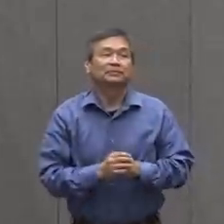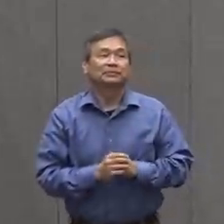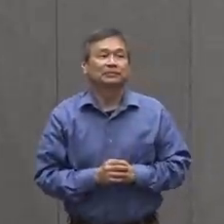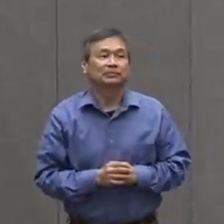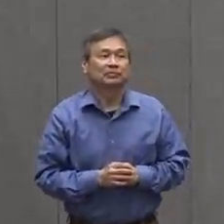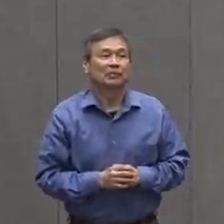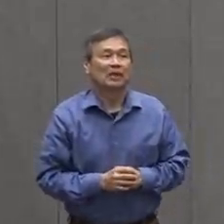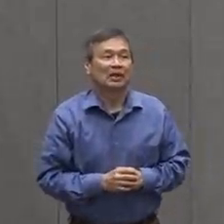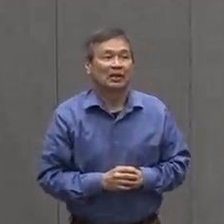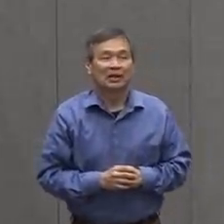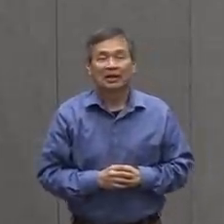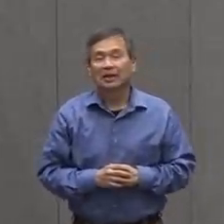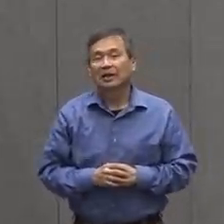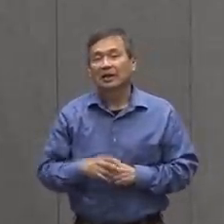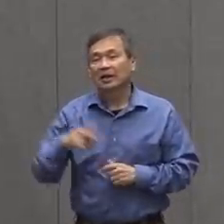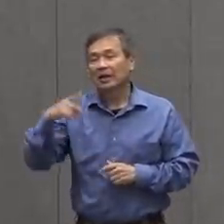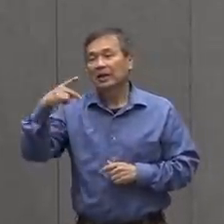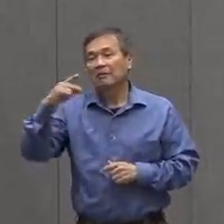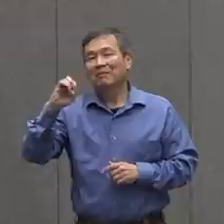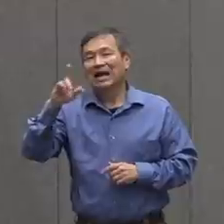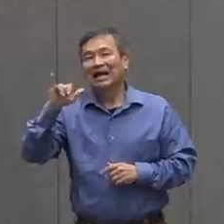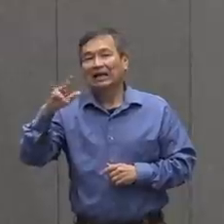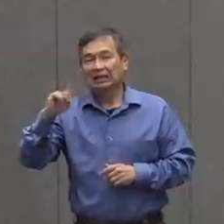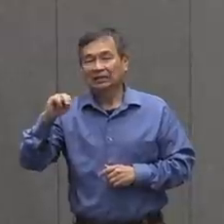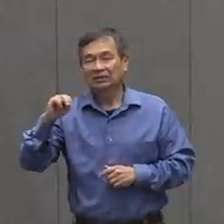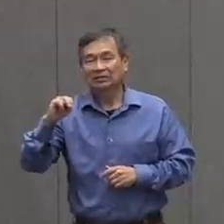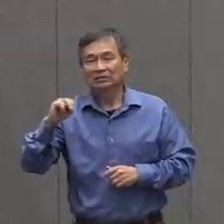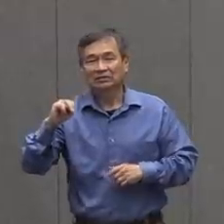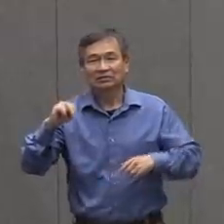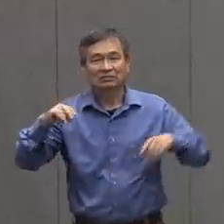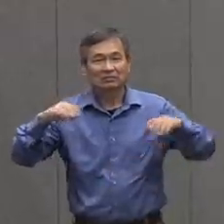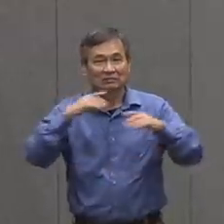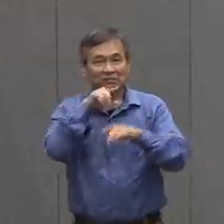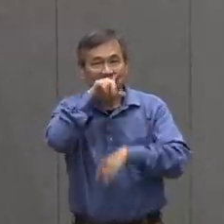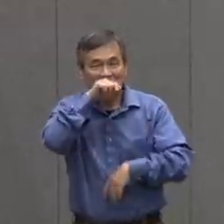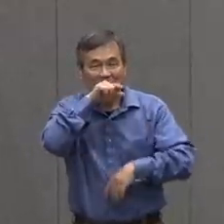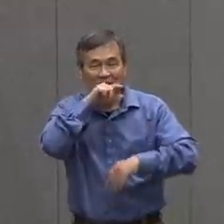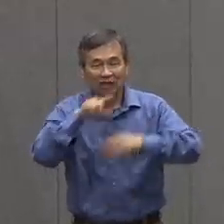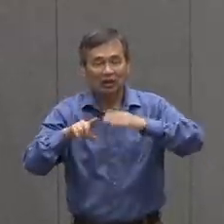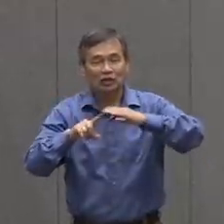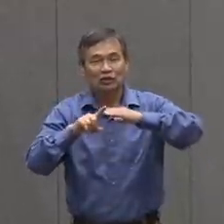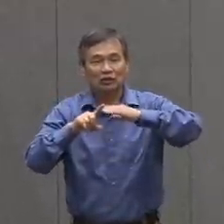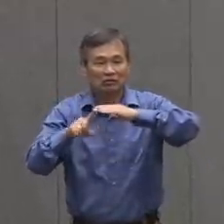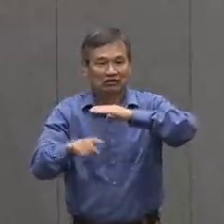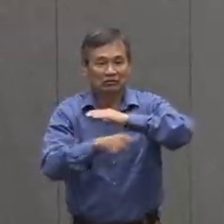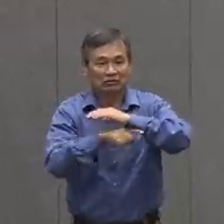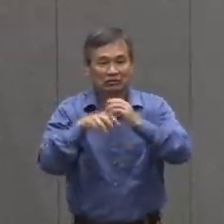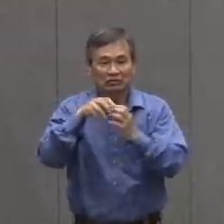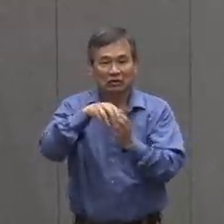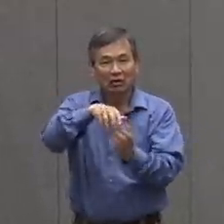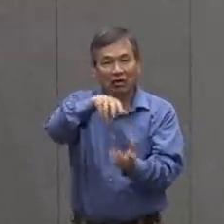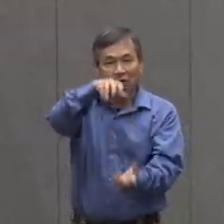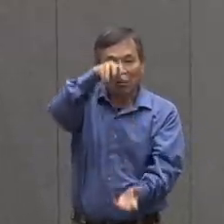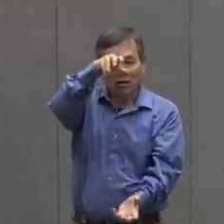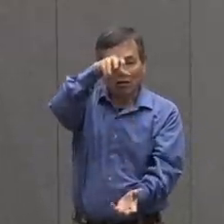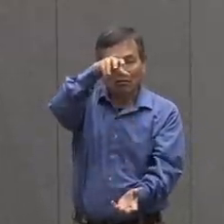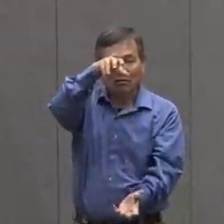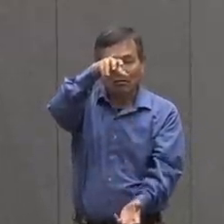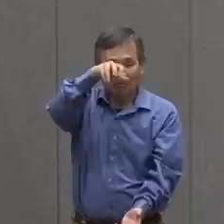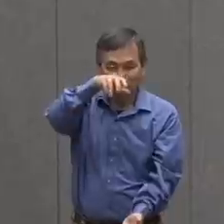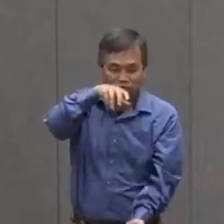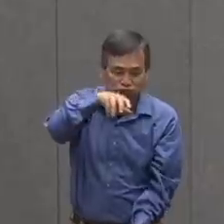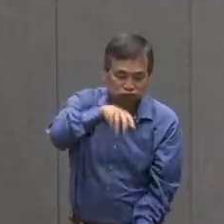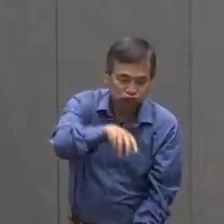If you're a pelican, you can use your mouth as a net to scoop up fish. If